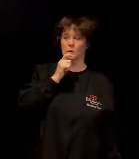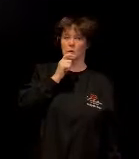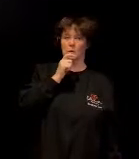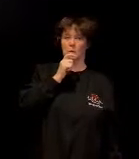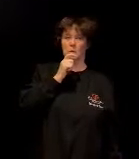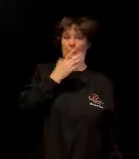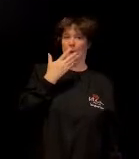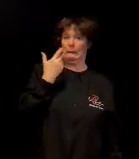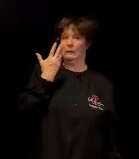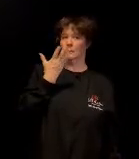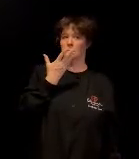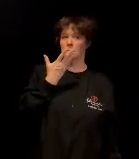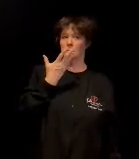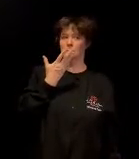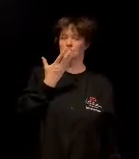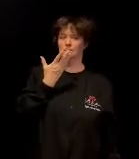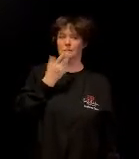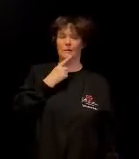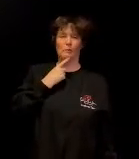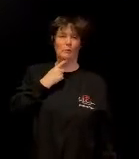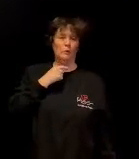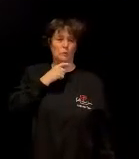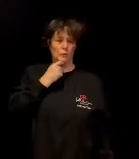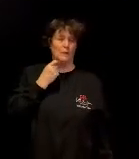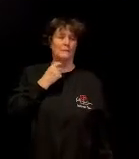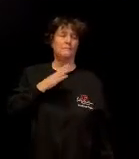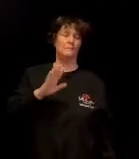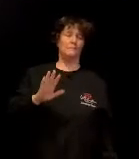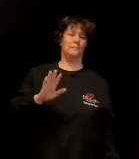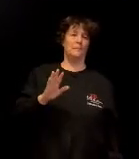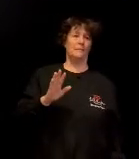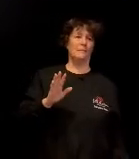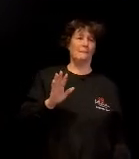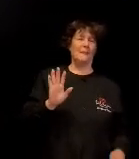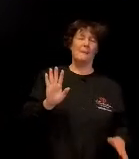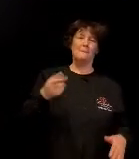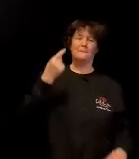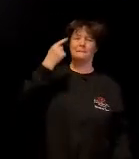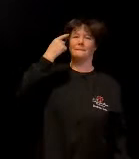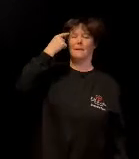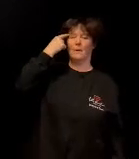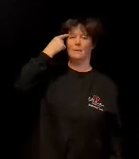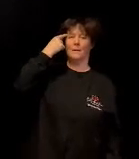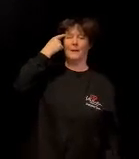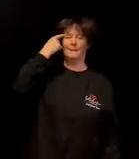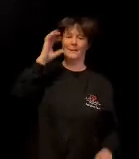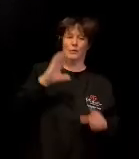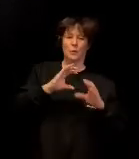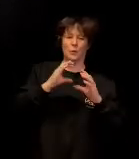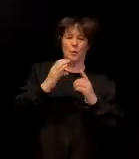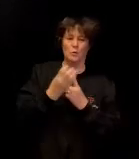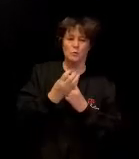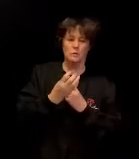Maybe not. Maybe not. Anyways, so I thought about, you know,